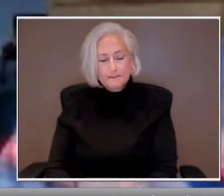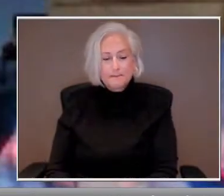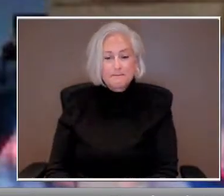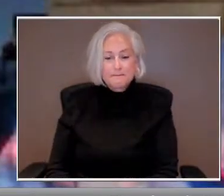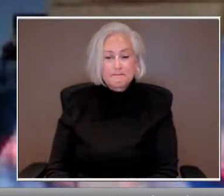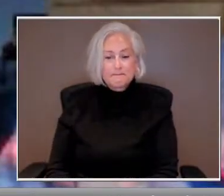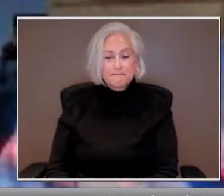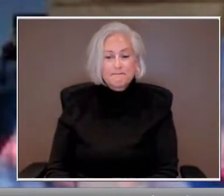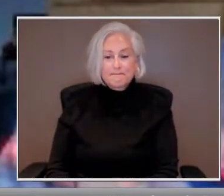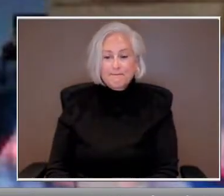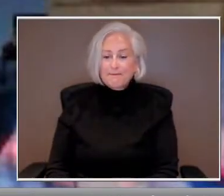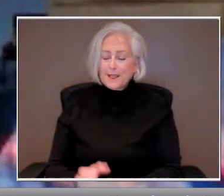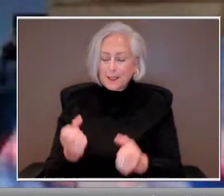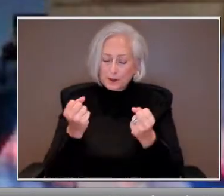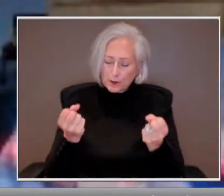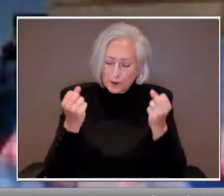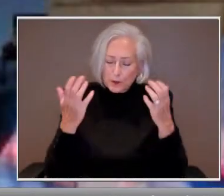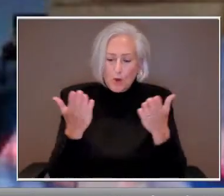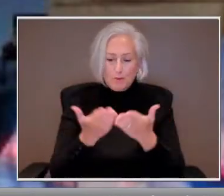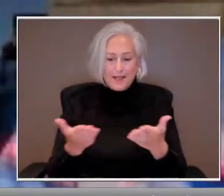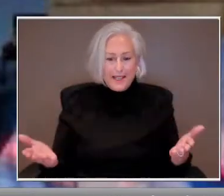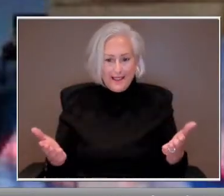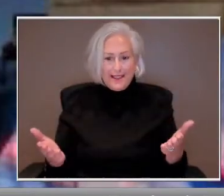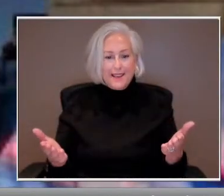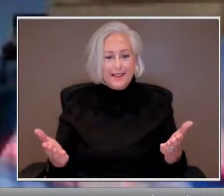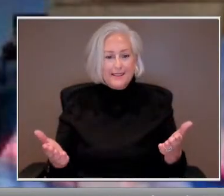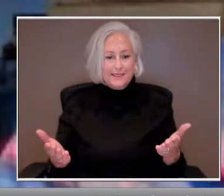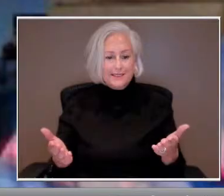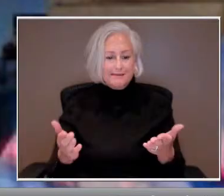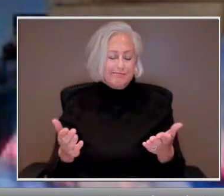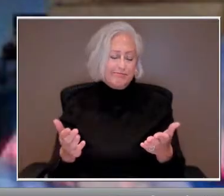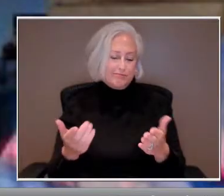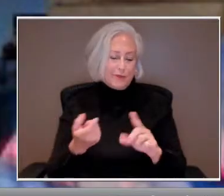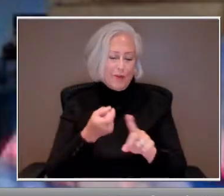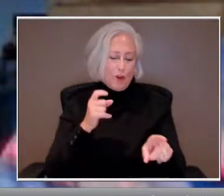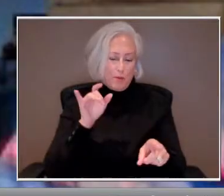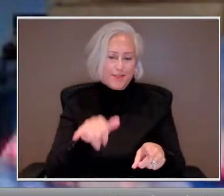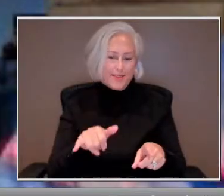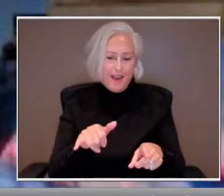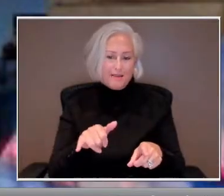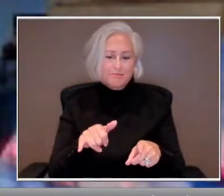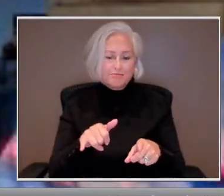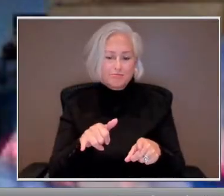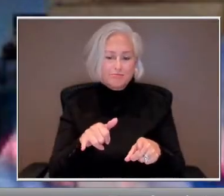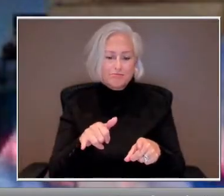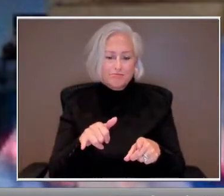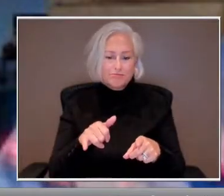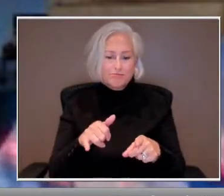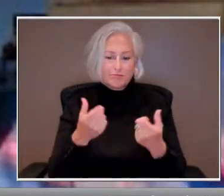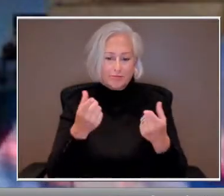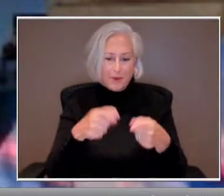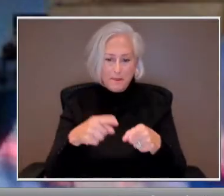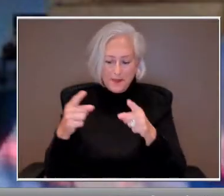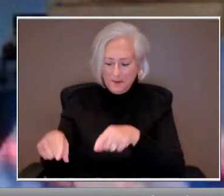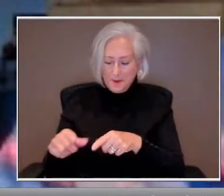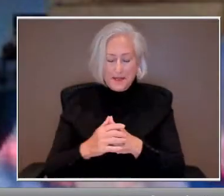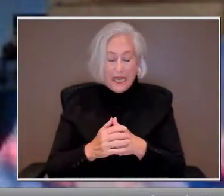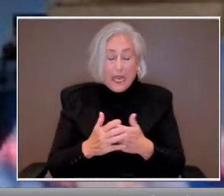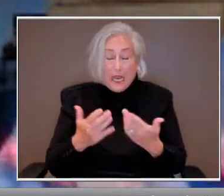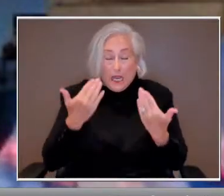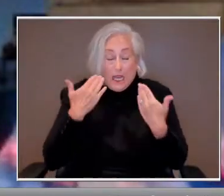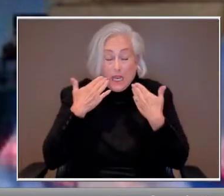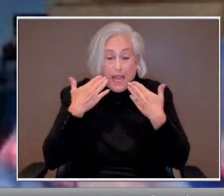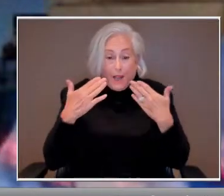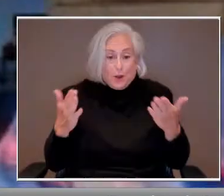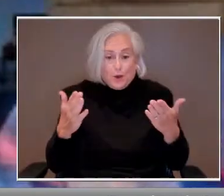there's just been so many things that have come from it that, you know, we just, I don't know how I would